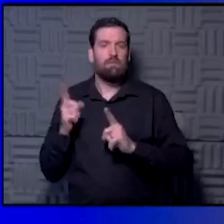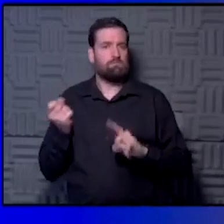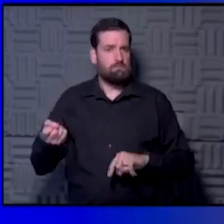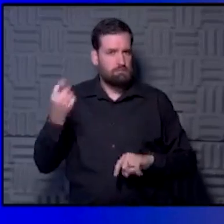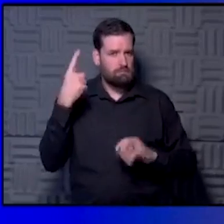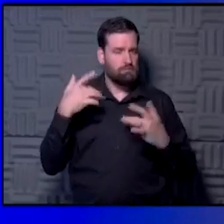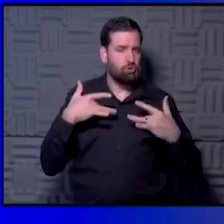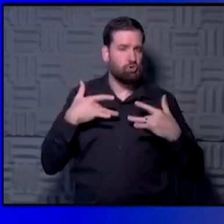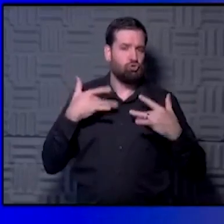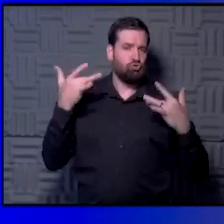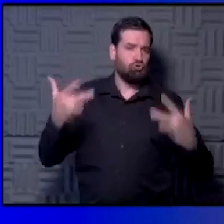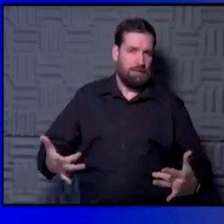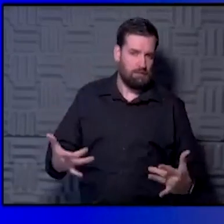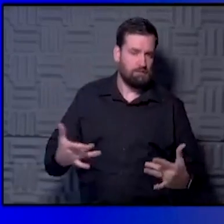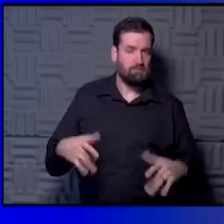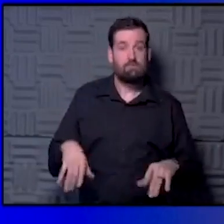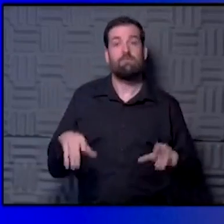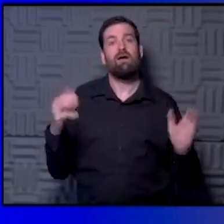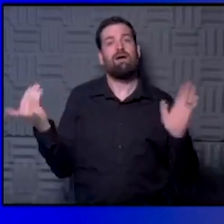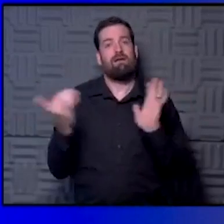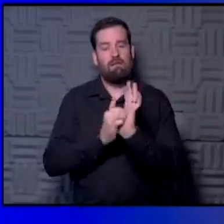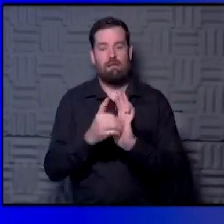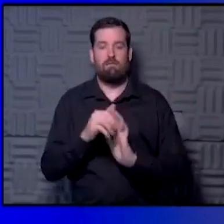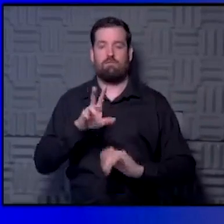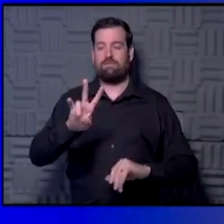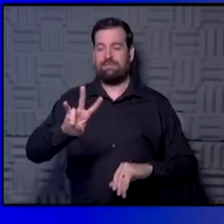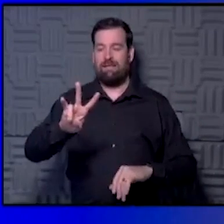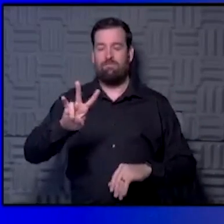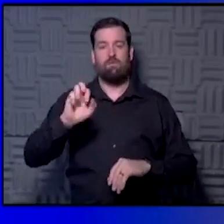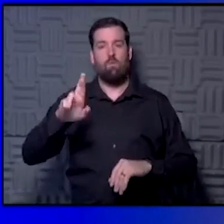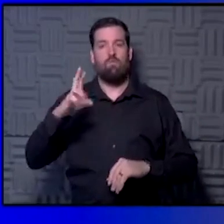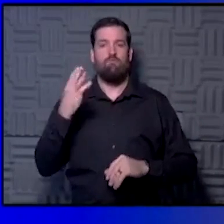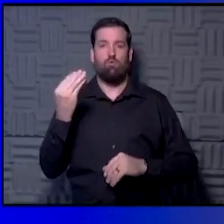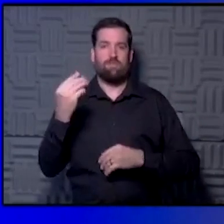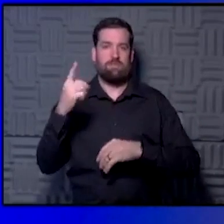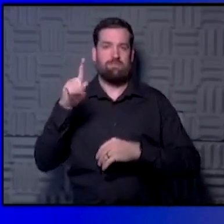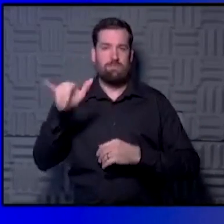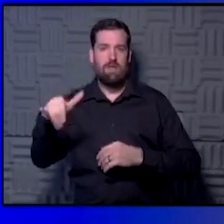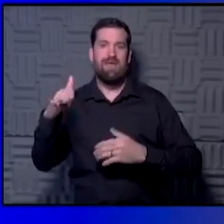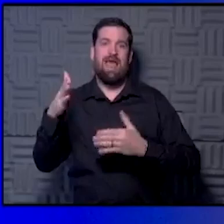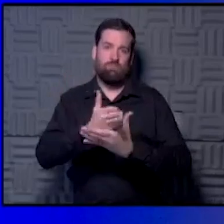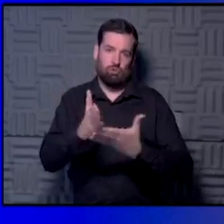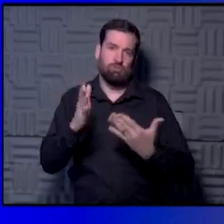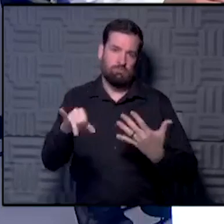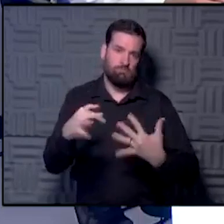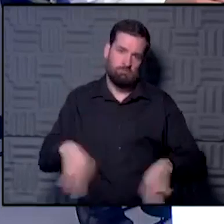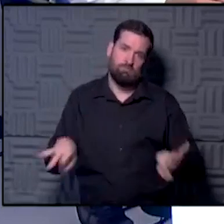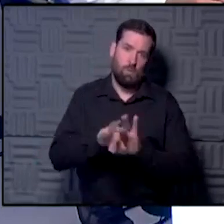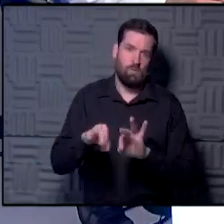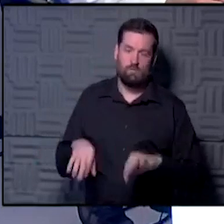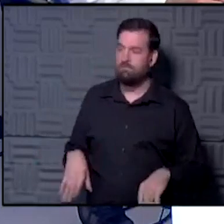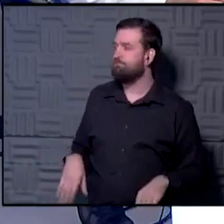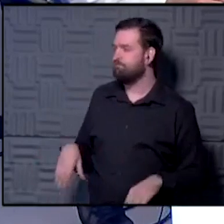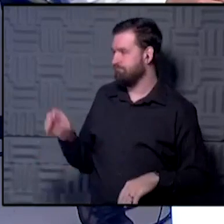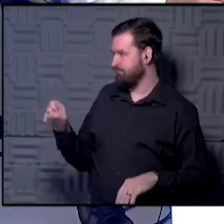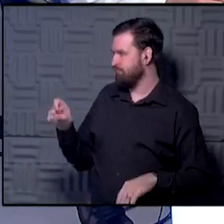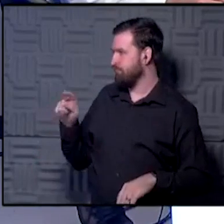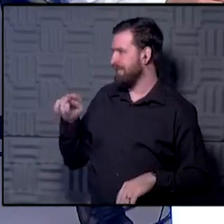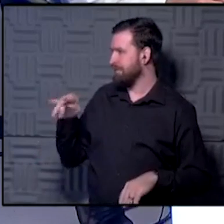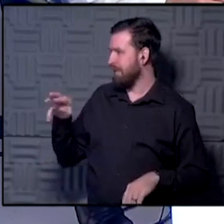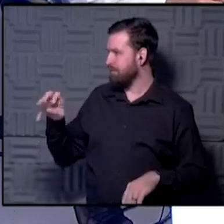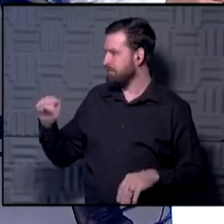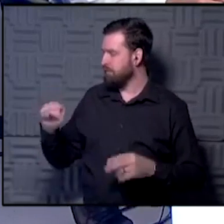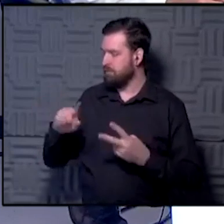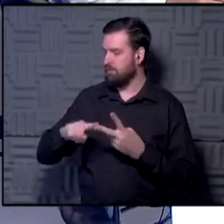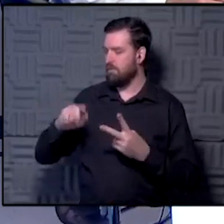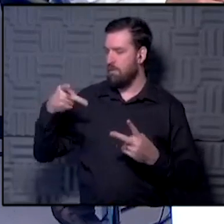understand the trends. And again, what is that 7-day or 14-day rolling average? That's really what's going to be important. Yeah, I know both the Times and the Post